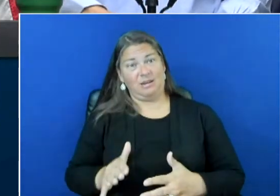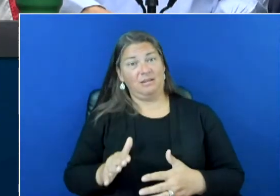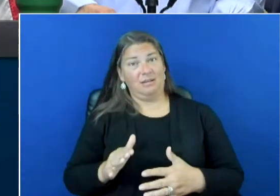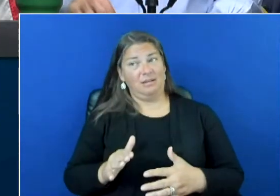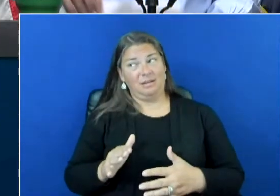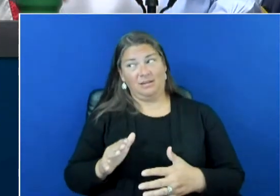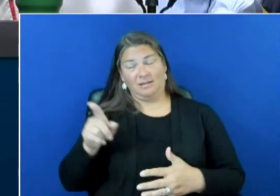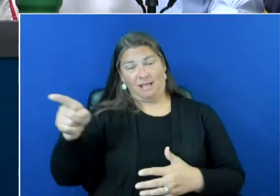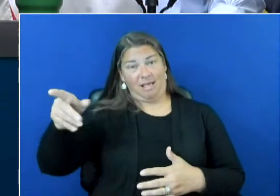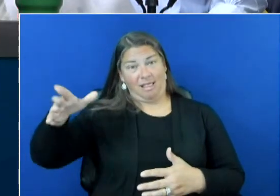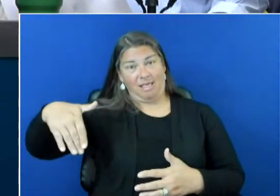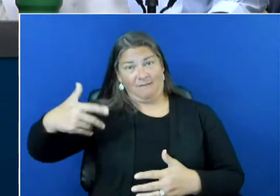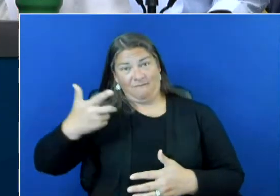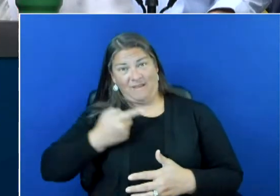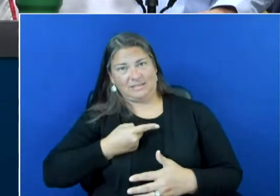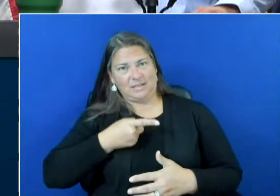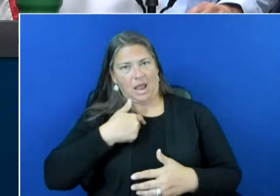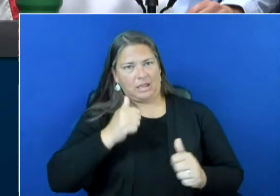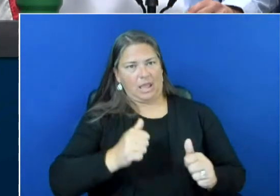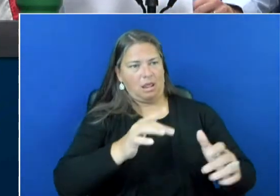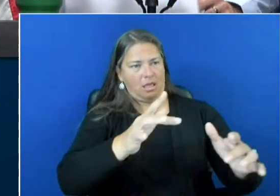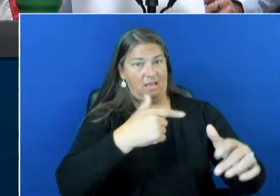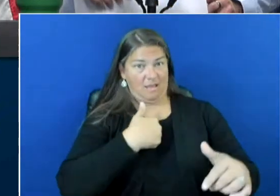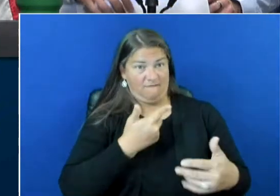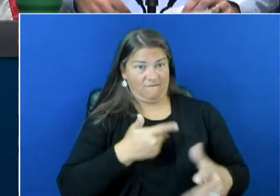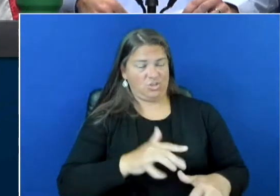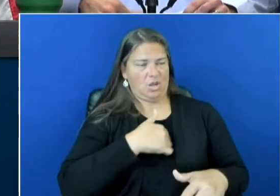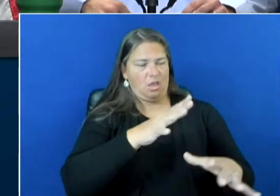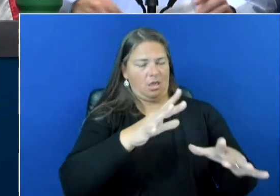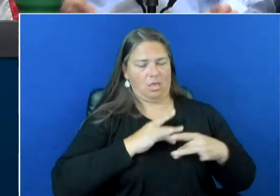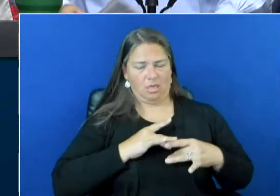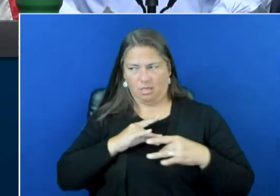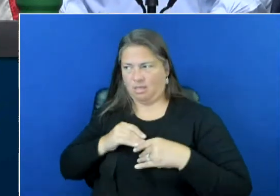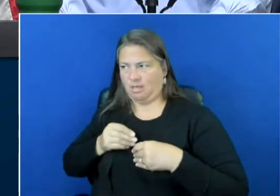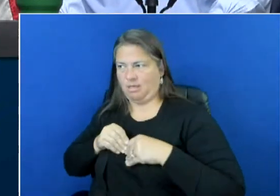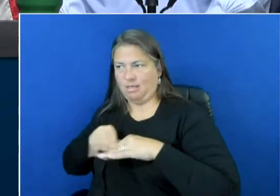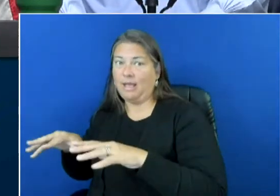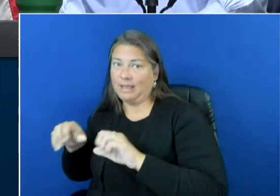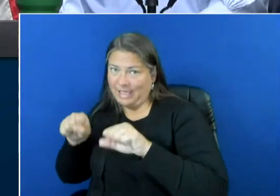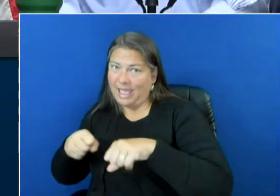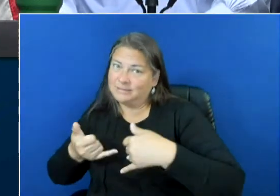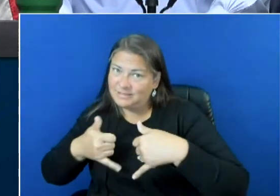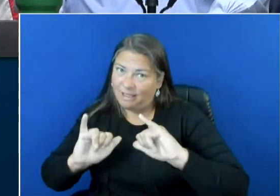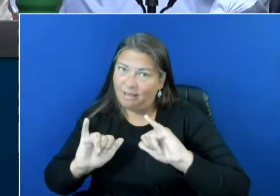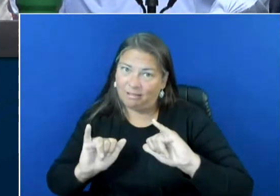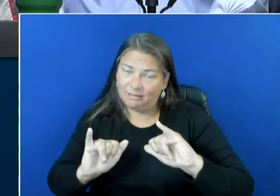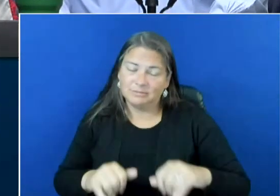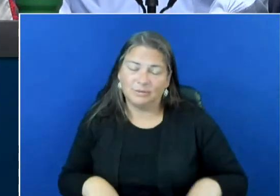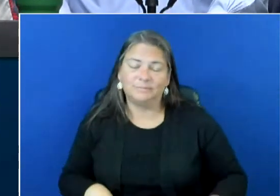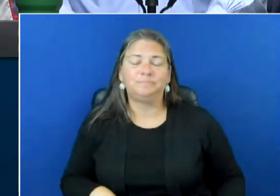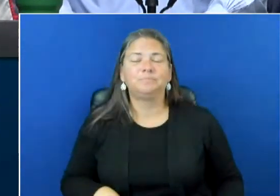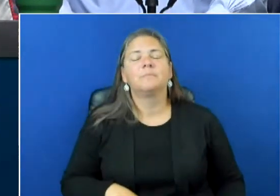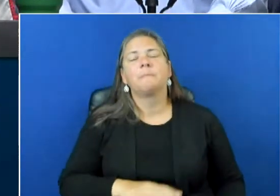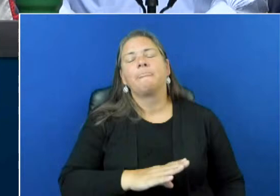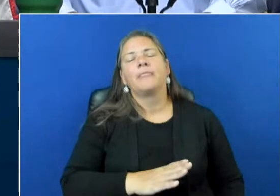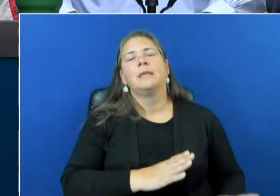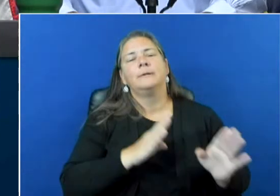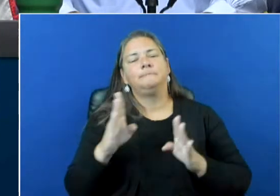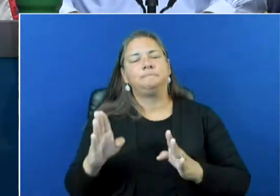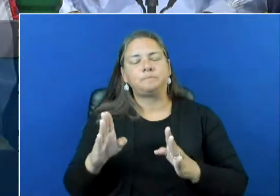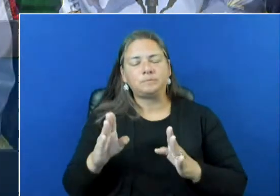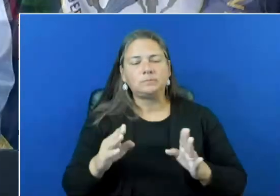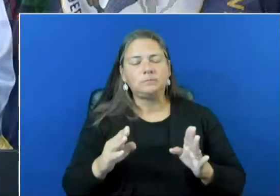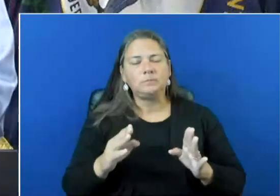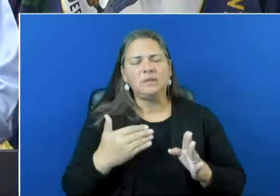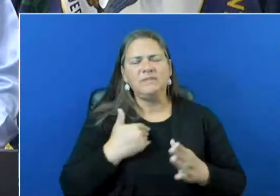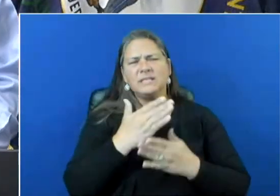unvaccinated that can be harmed. Okay, today we also have with us to provide a couple